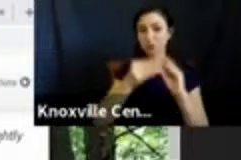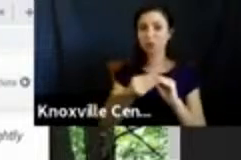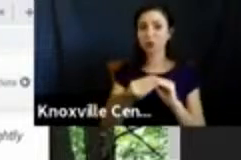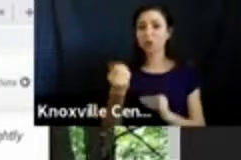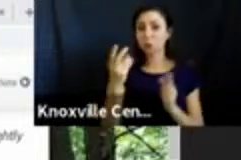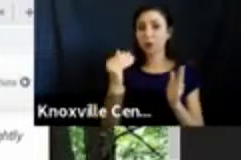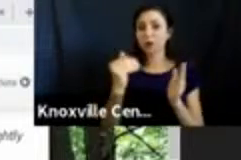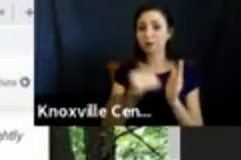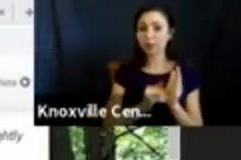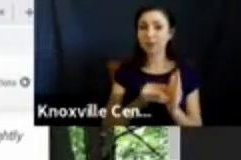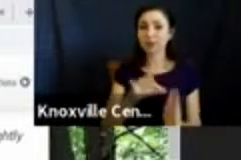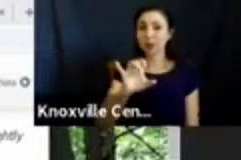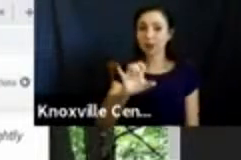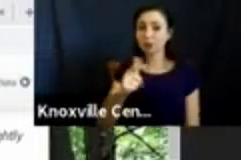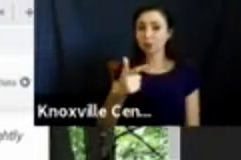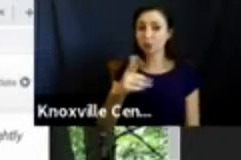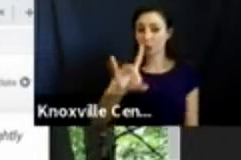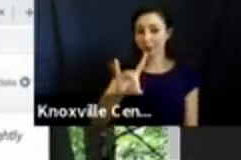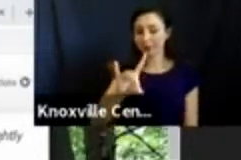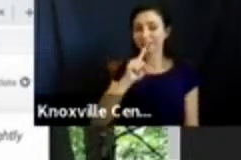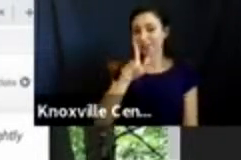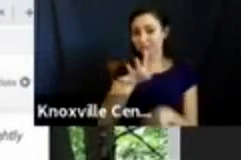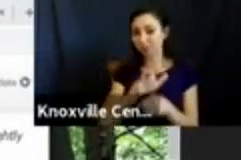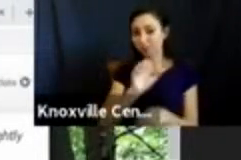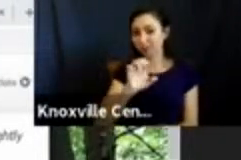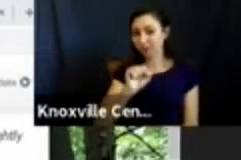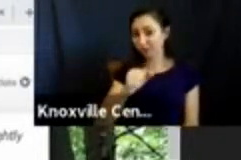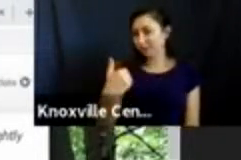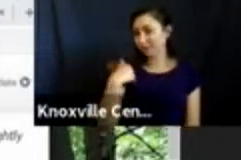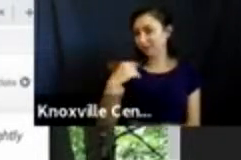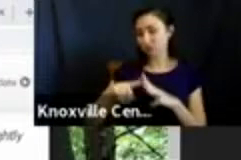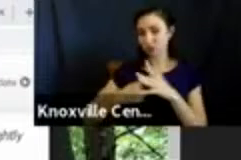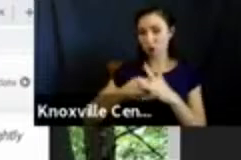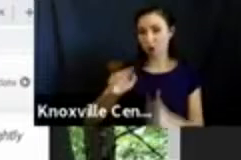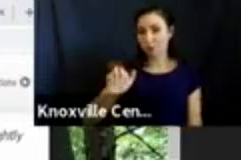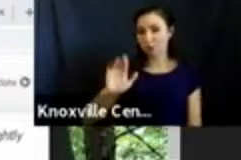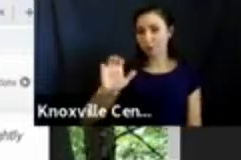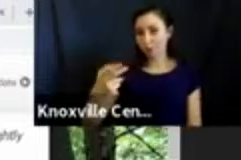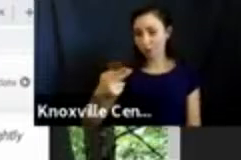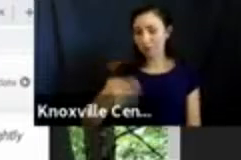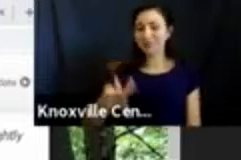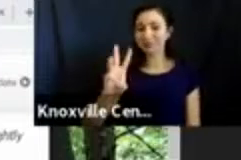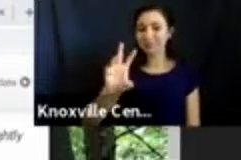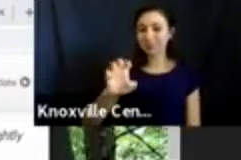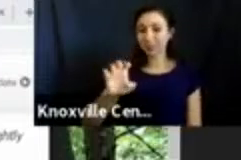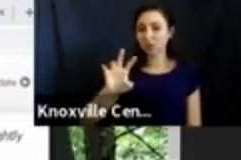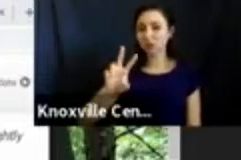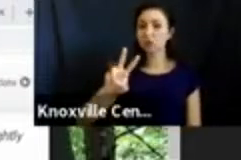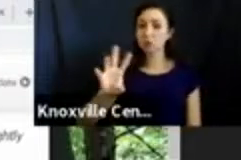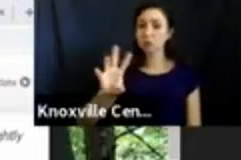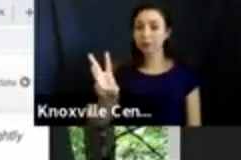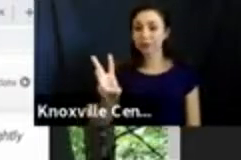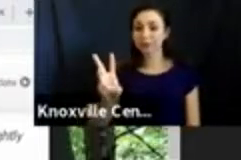12,828 confirmed cases in Knox County since March, with 626 probable cases.